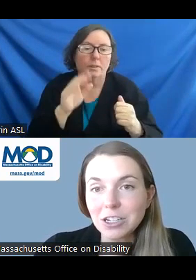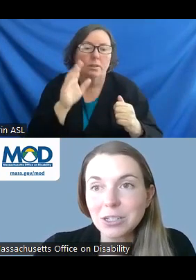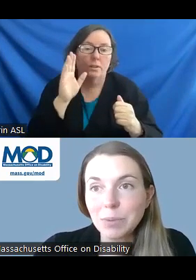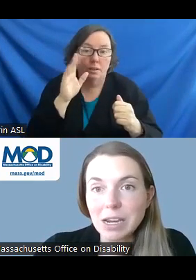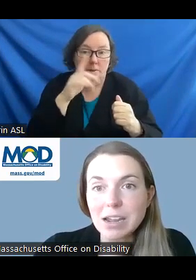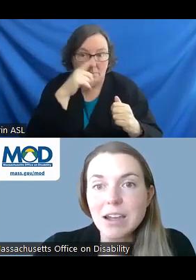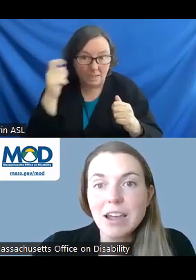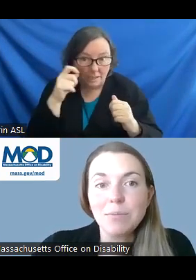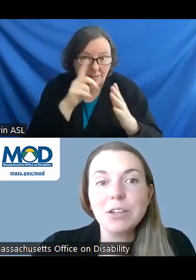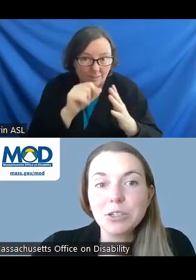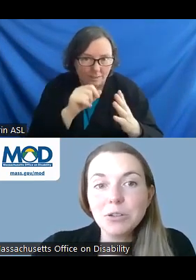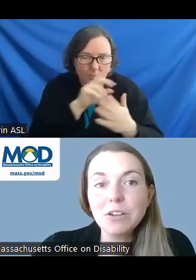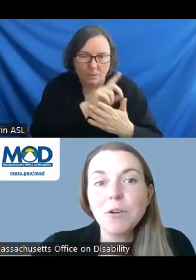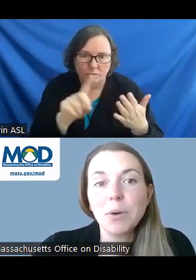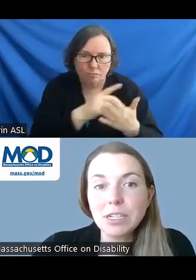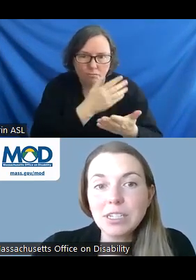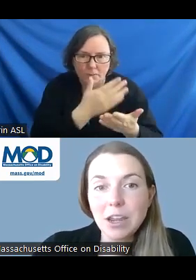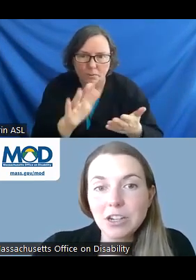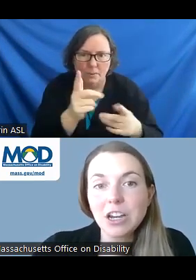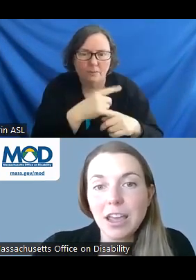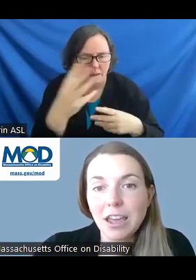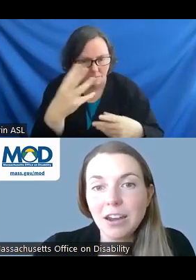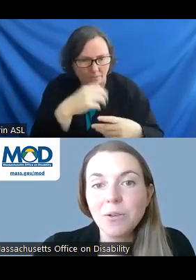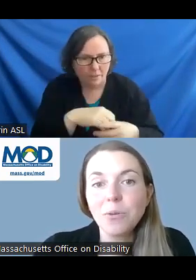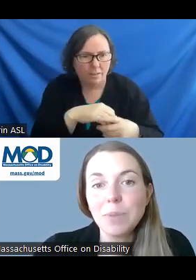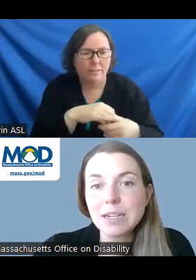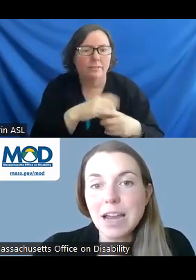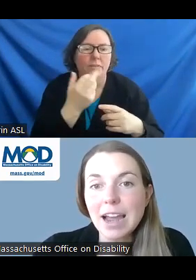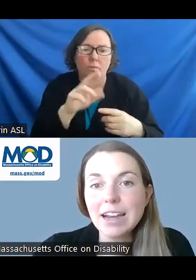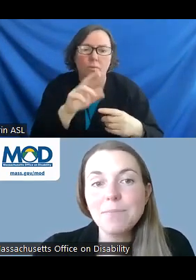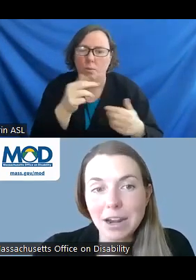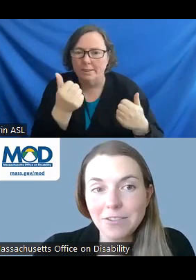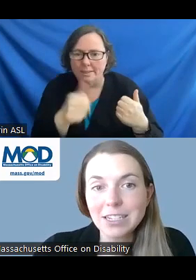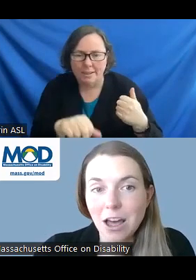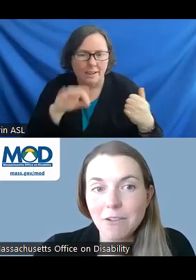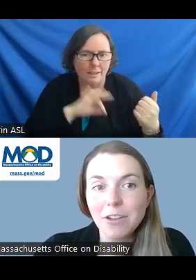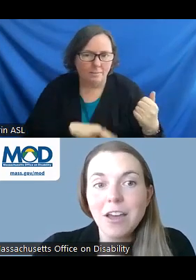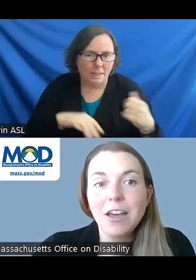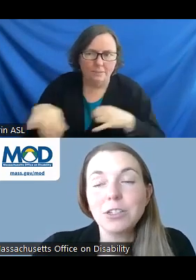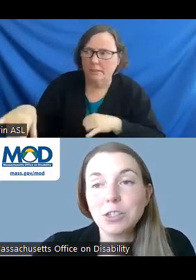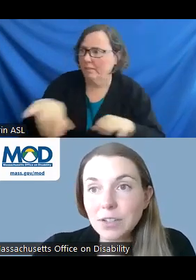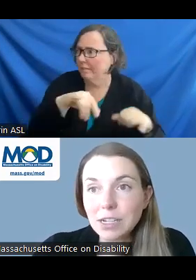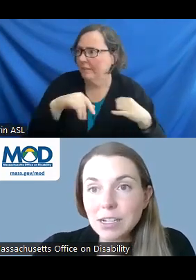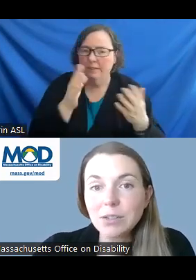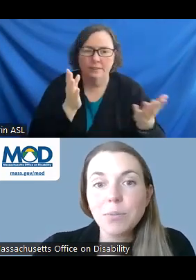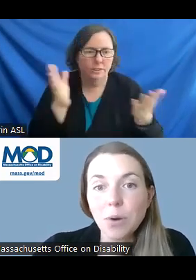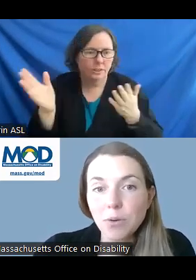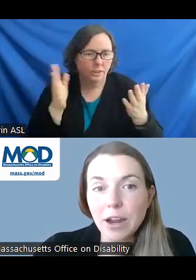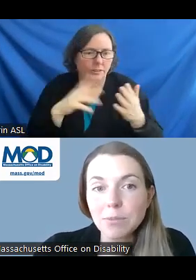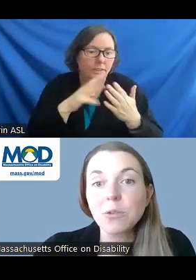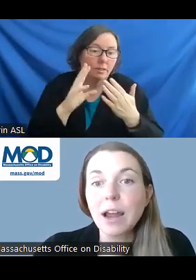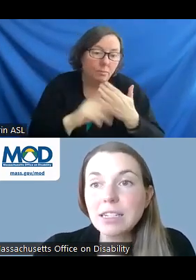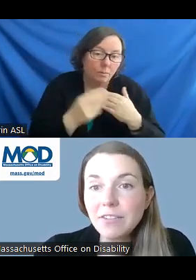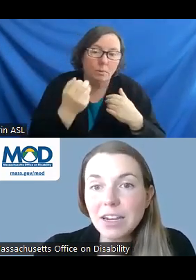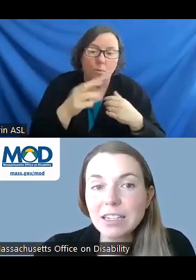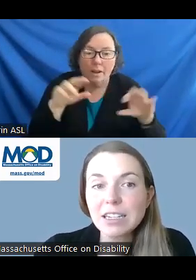of such disability, be excluded from participation in or be denied the benefits of the services,